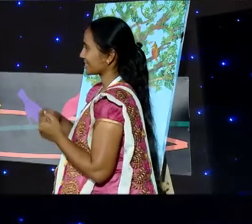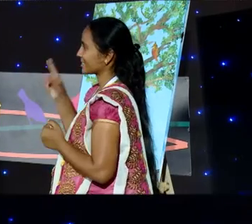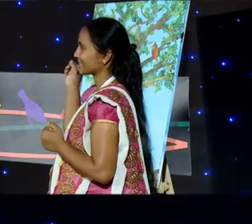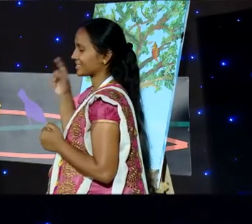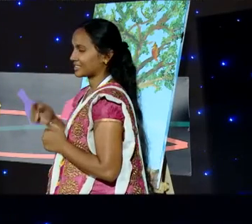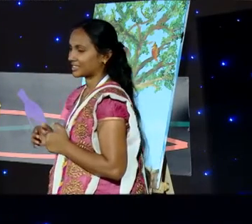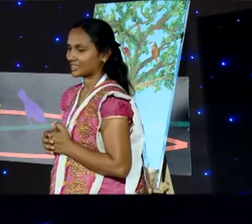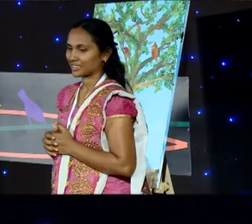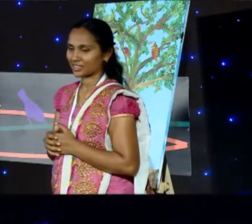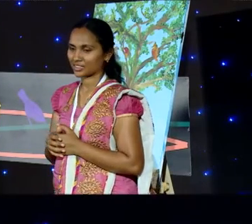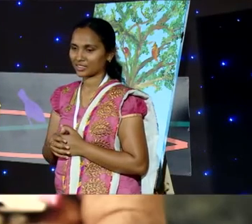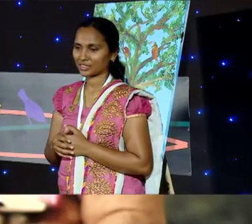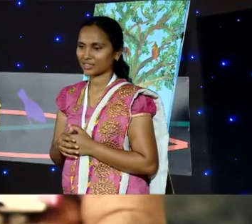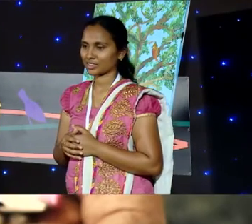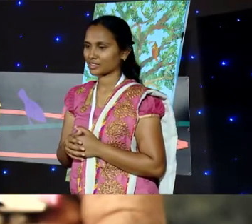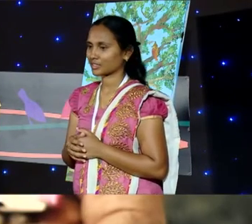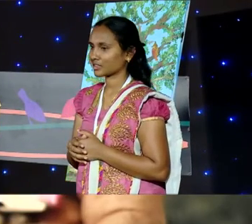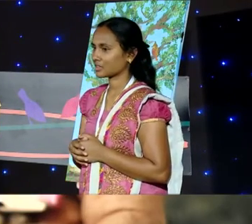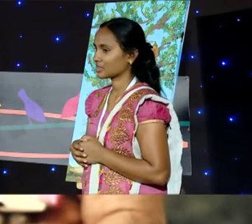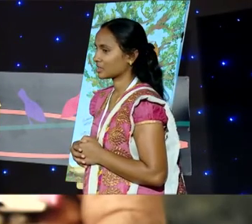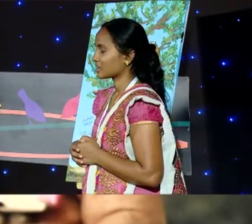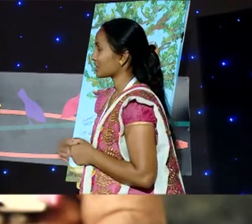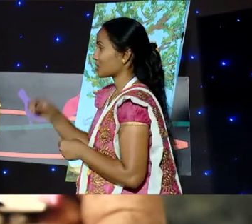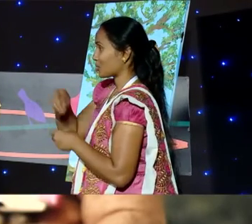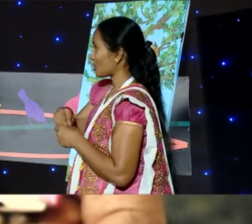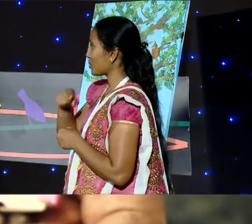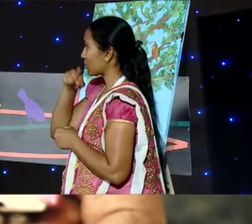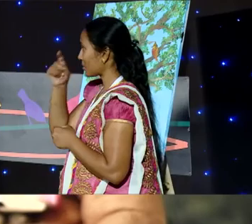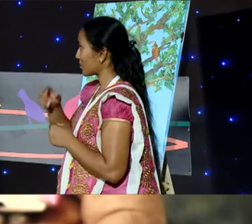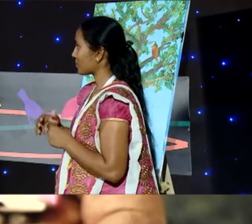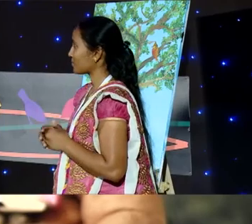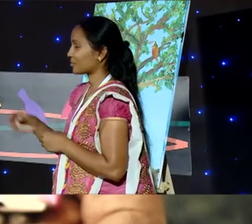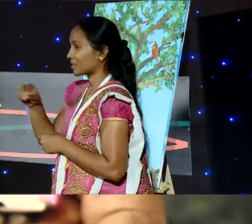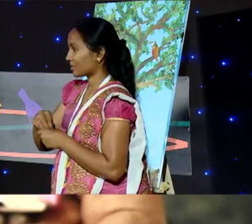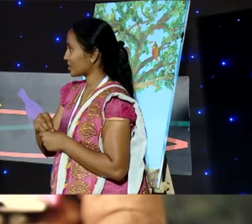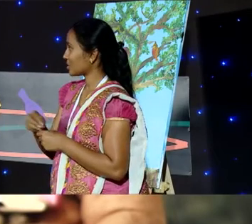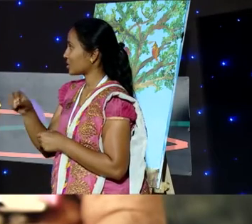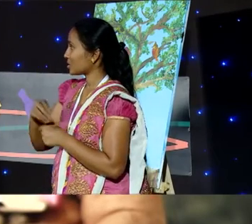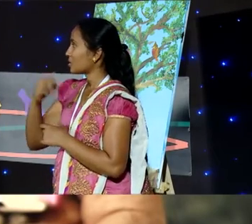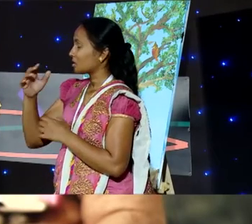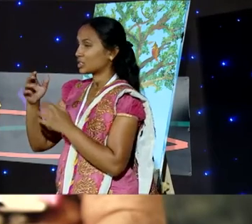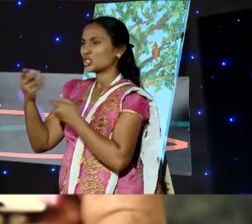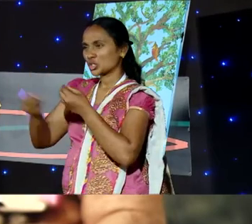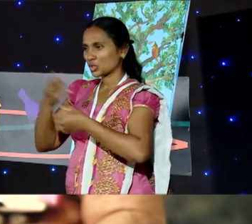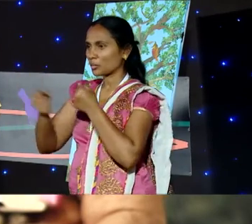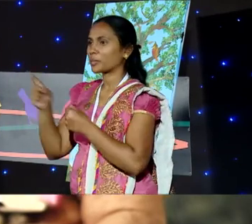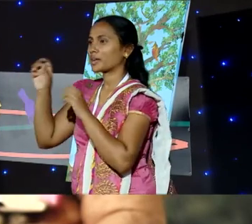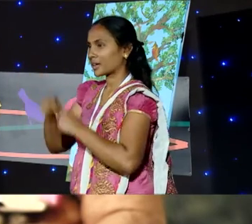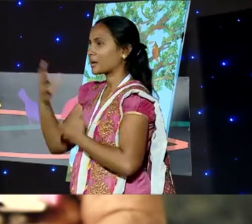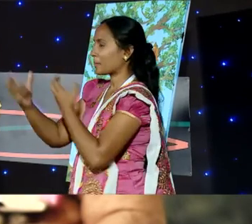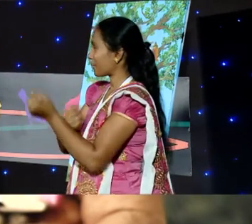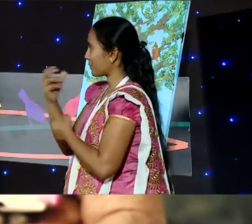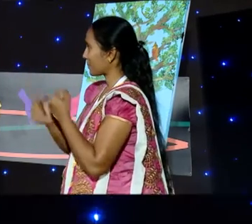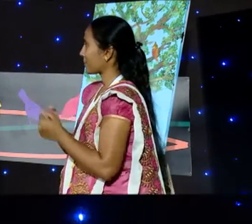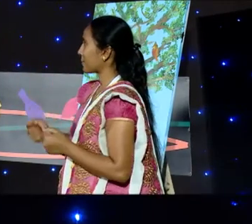small acts of love. It was so powerful. You could go to a store, and you could buy as many great erasers,